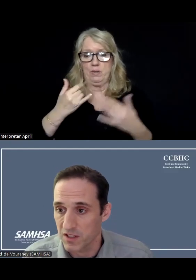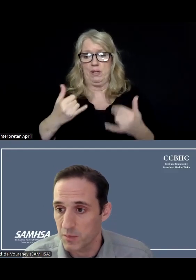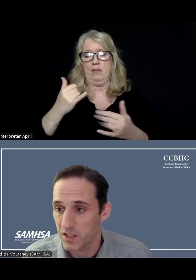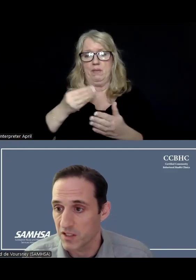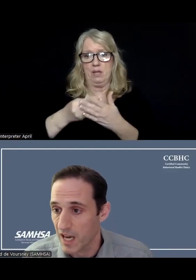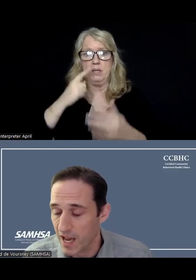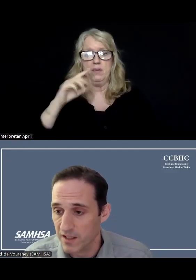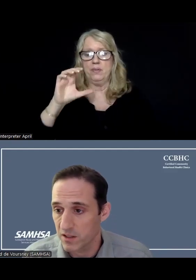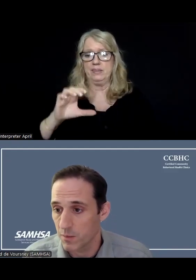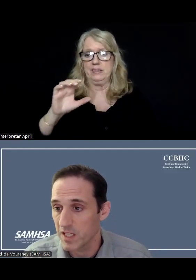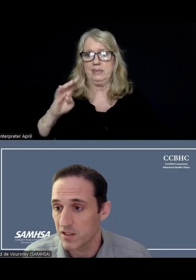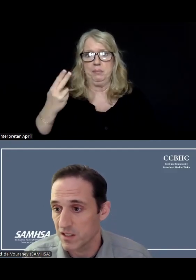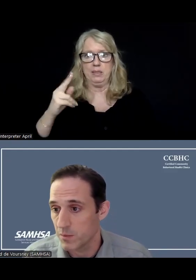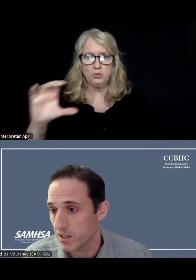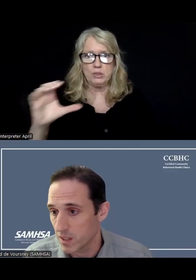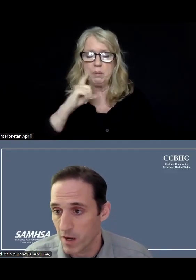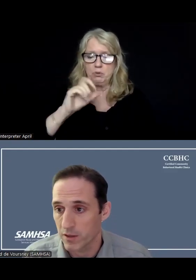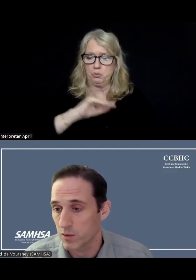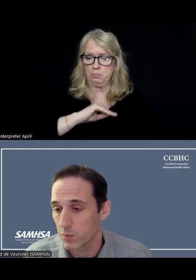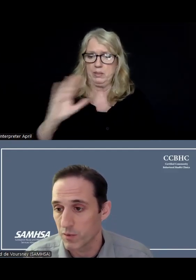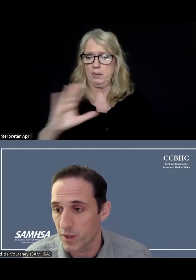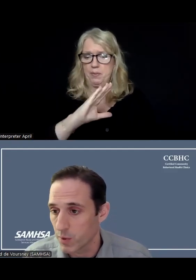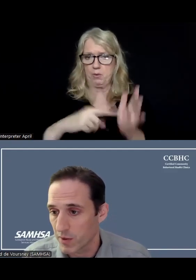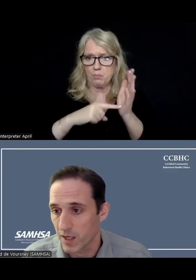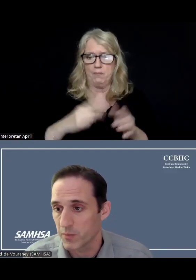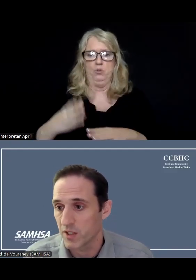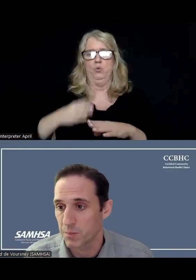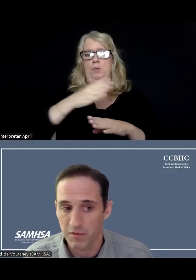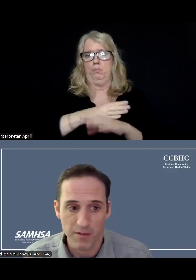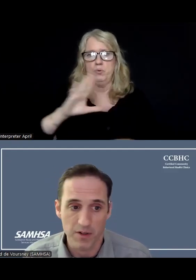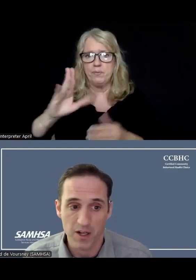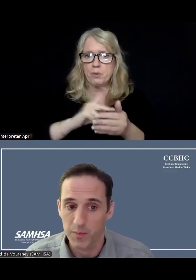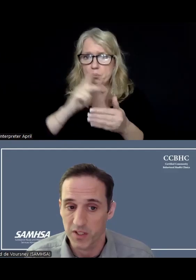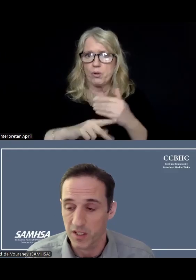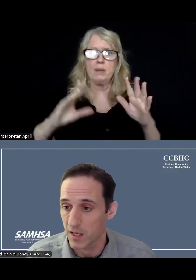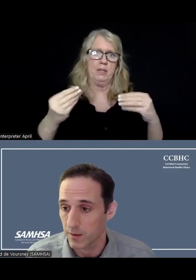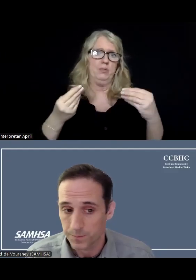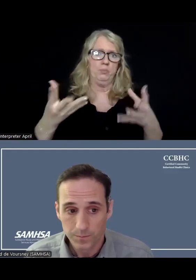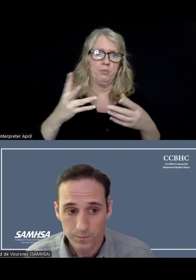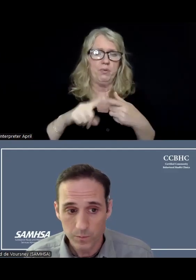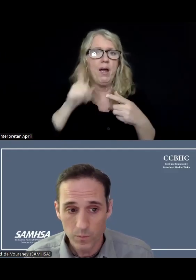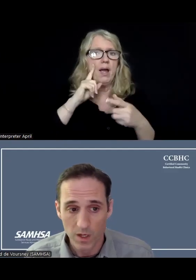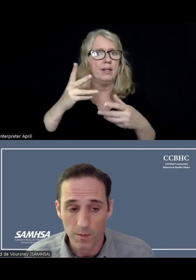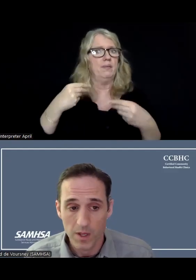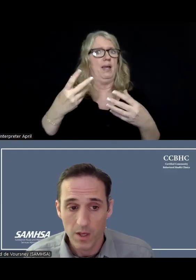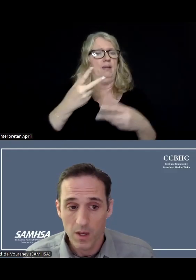sources the CCBHC has to meet the CCBHC model, to improve their programs, and to provide for uncompensated care.